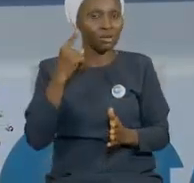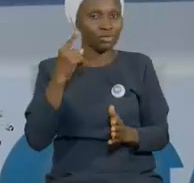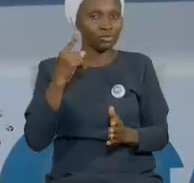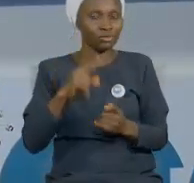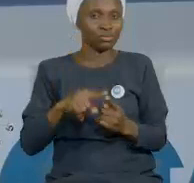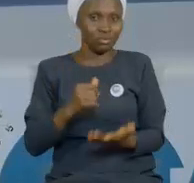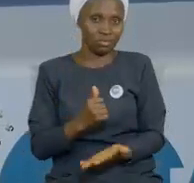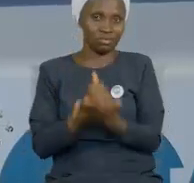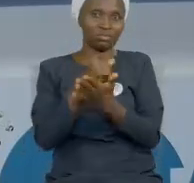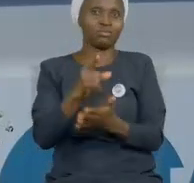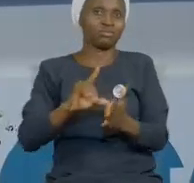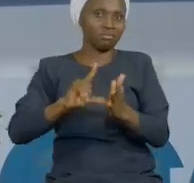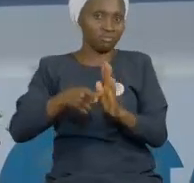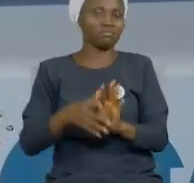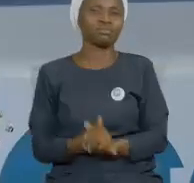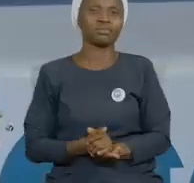For those who are following online,